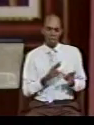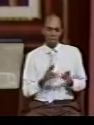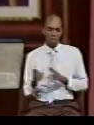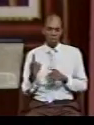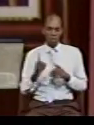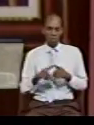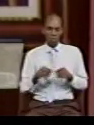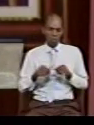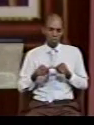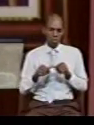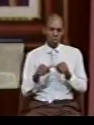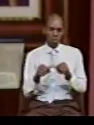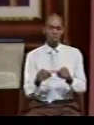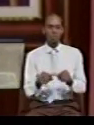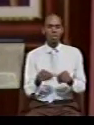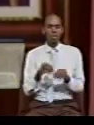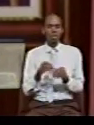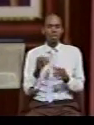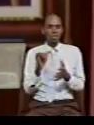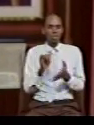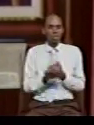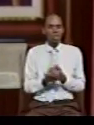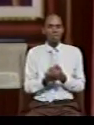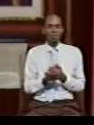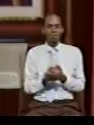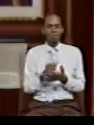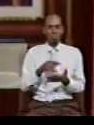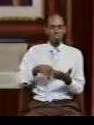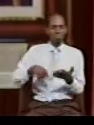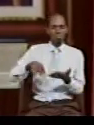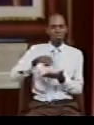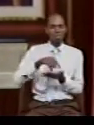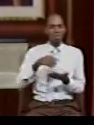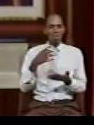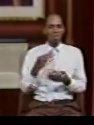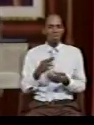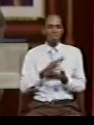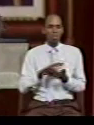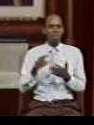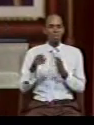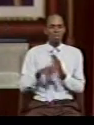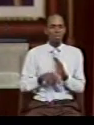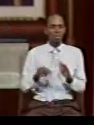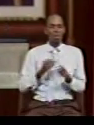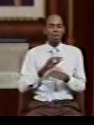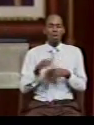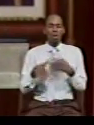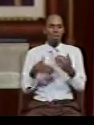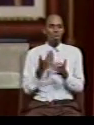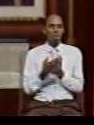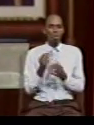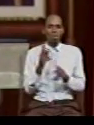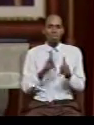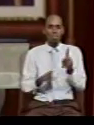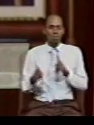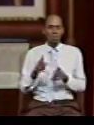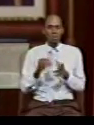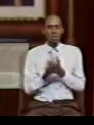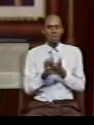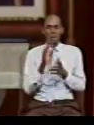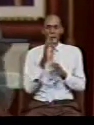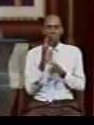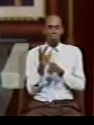circle of righteousness. And because of that, all those who are unrighteous around you,